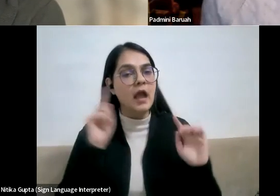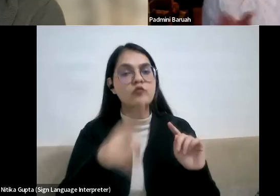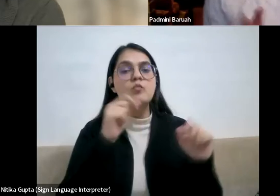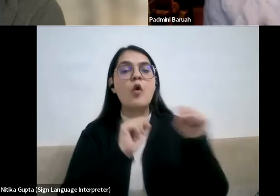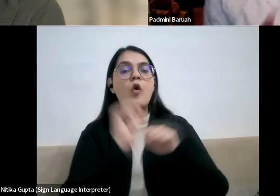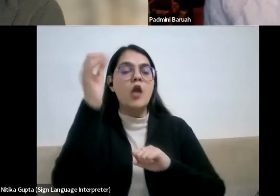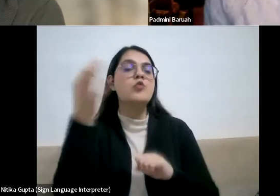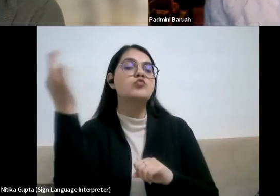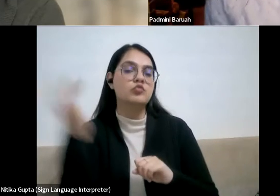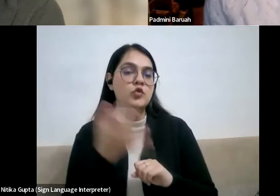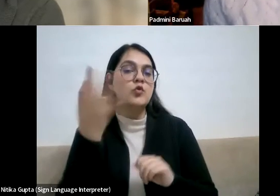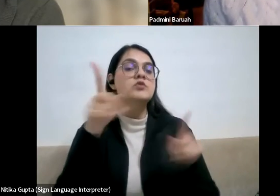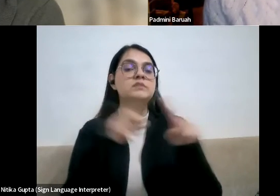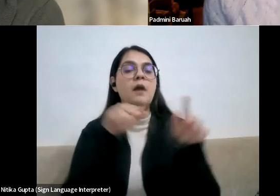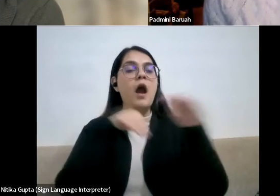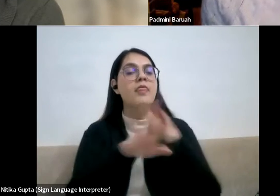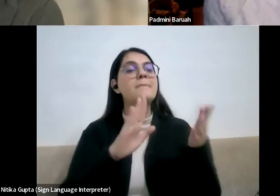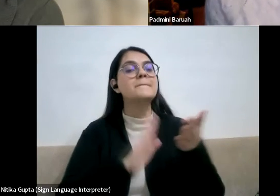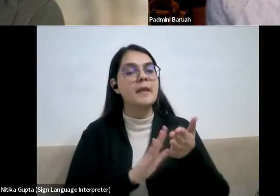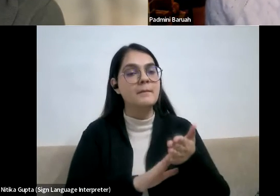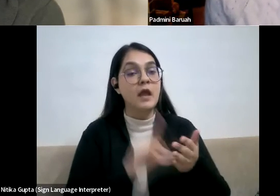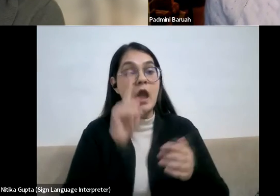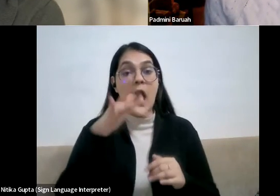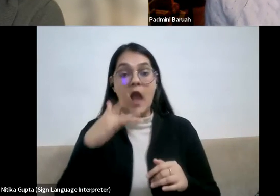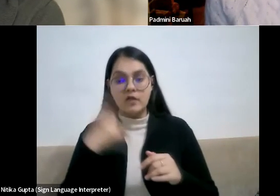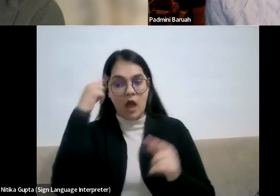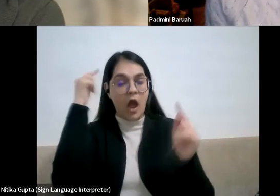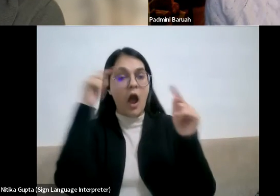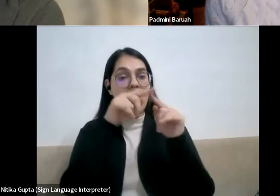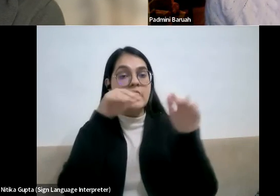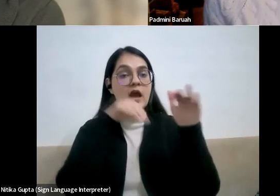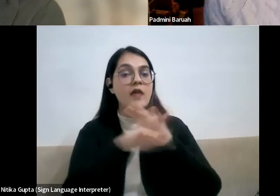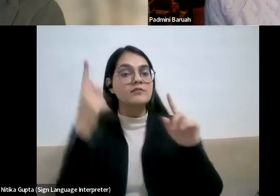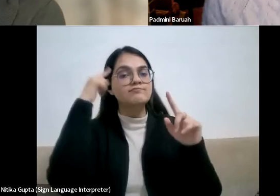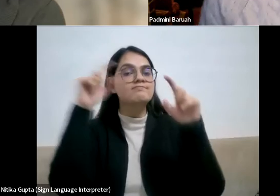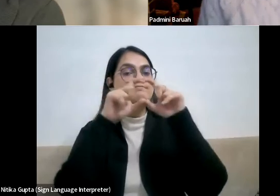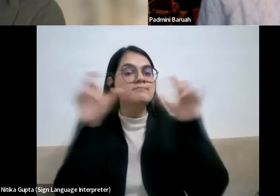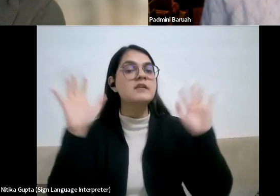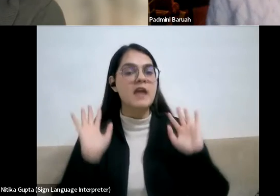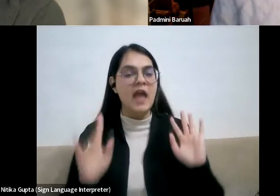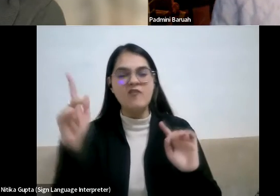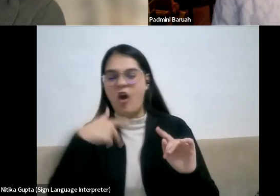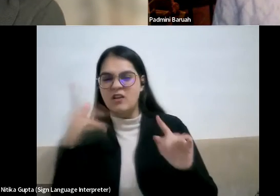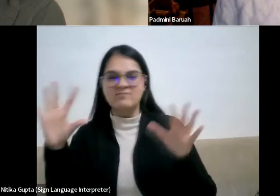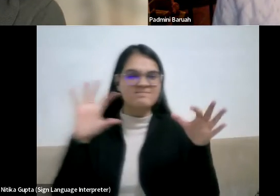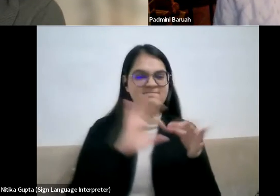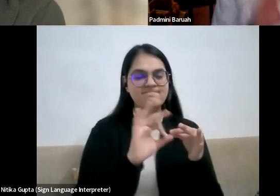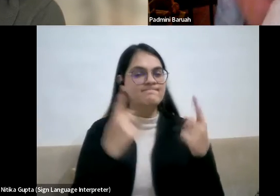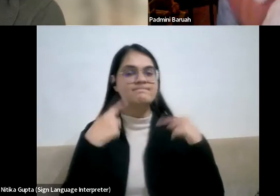be renewed as members. So they're very invested, and there's clearly executive interference happening in